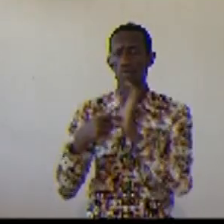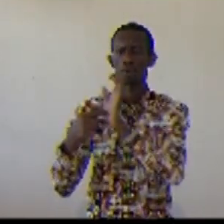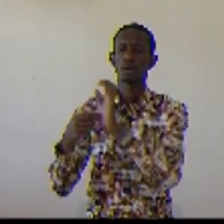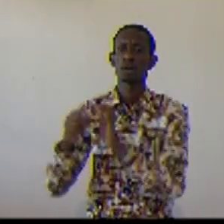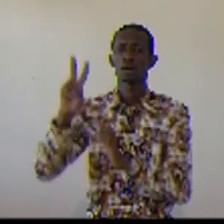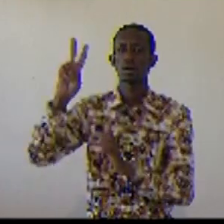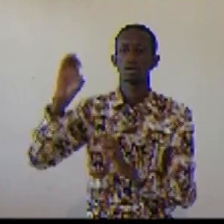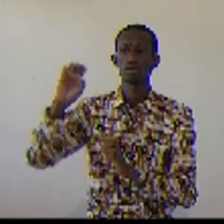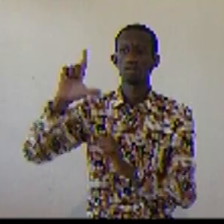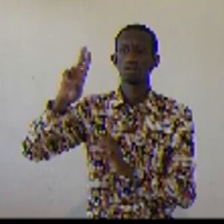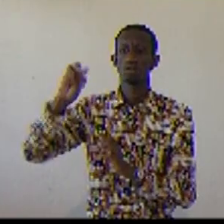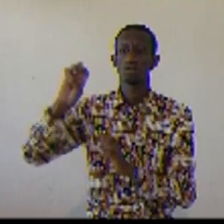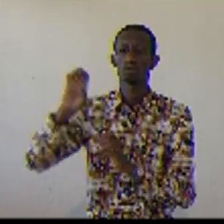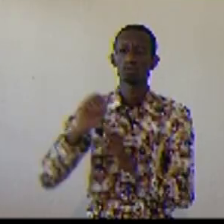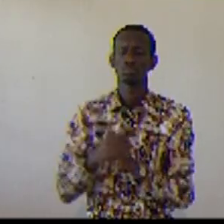they say